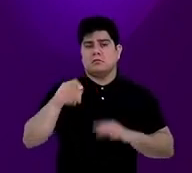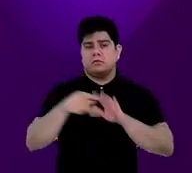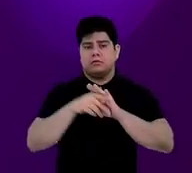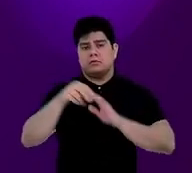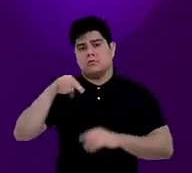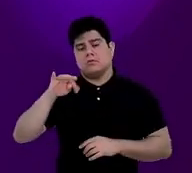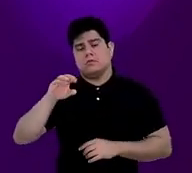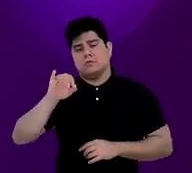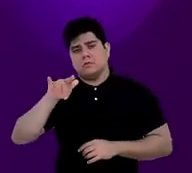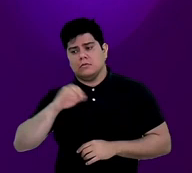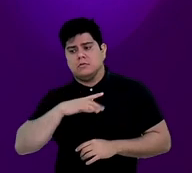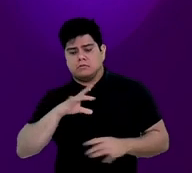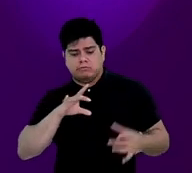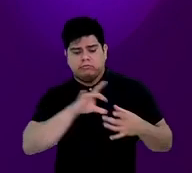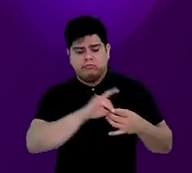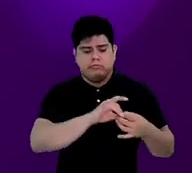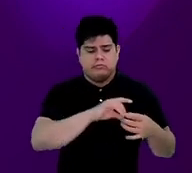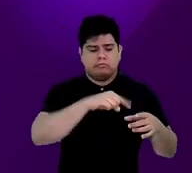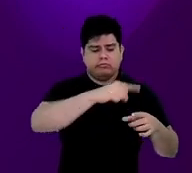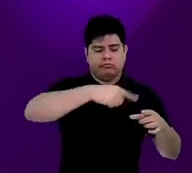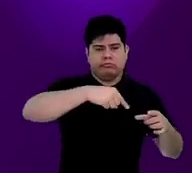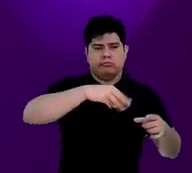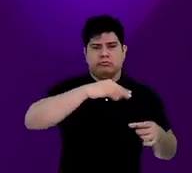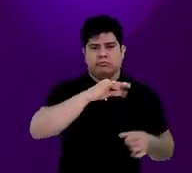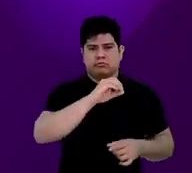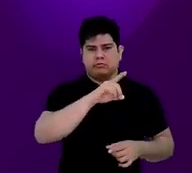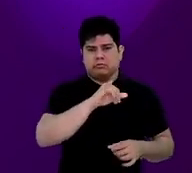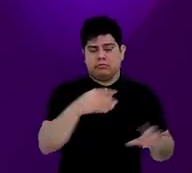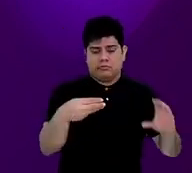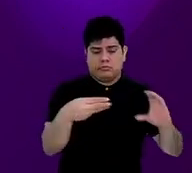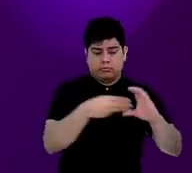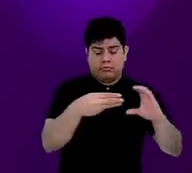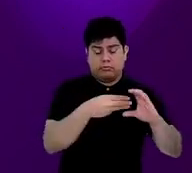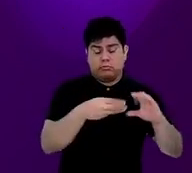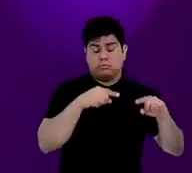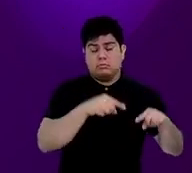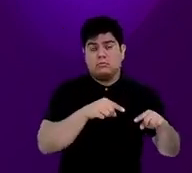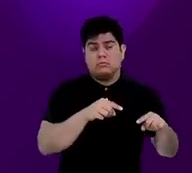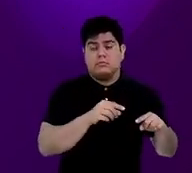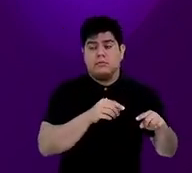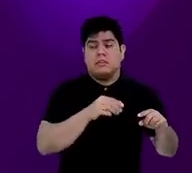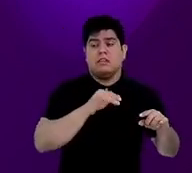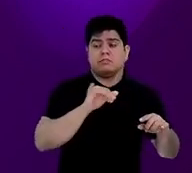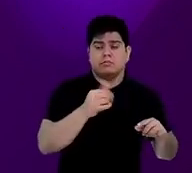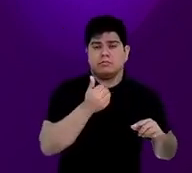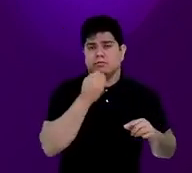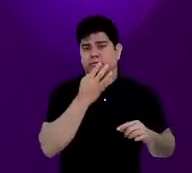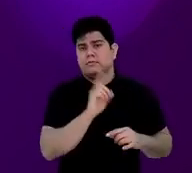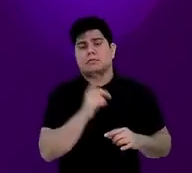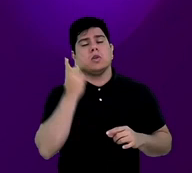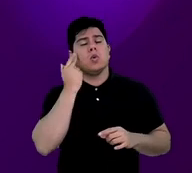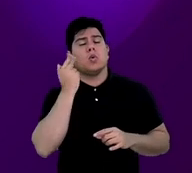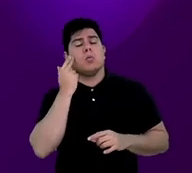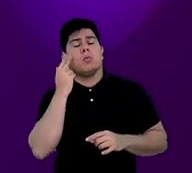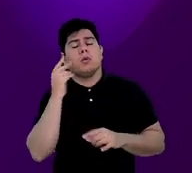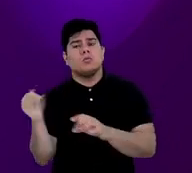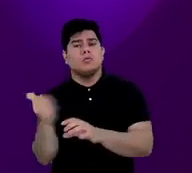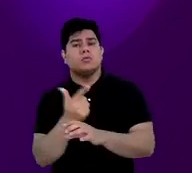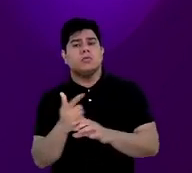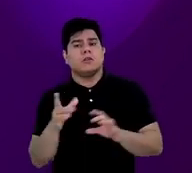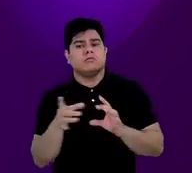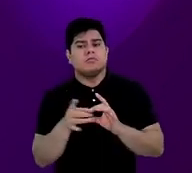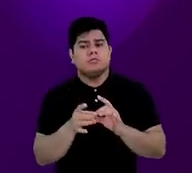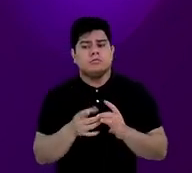would respond. But in normal cells where there's no inhibition, they respond a bit, but nowhere near as